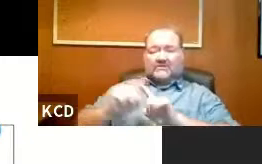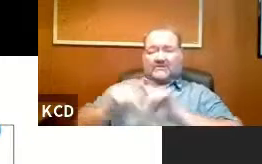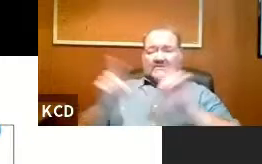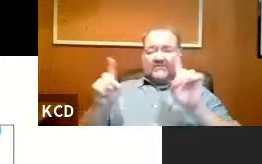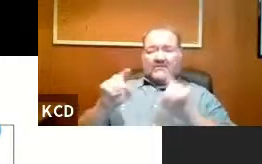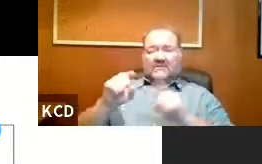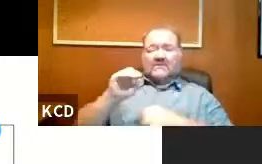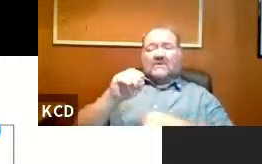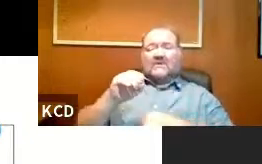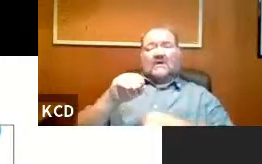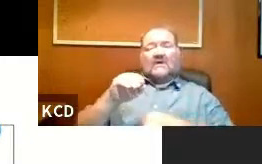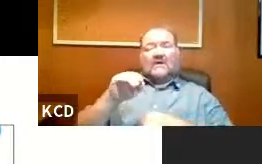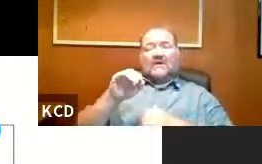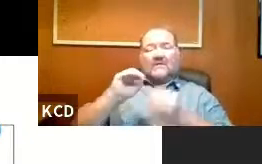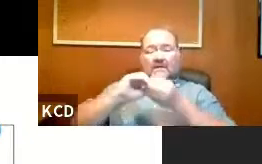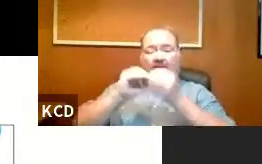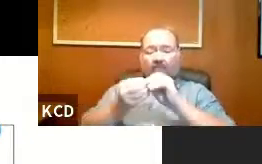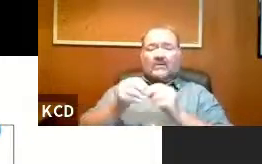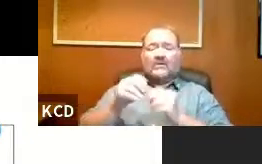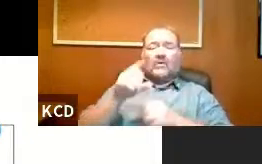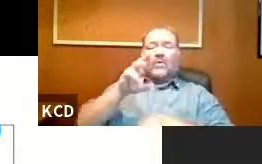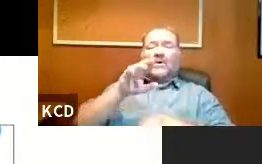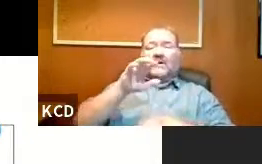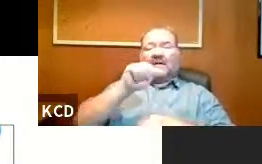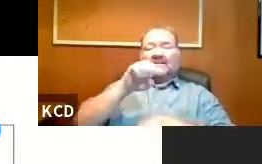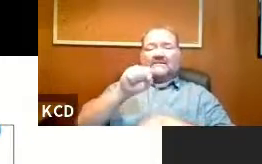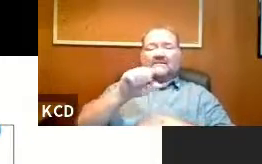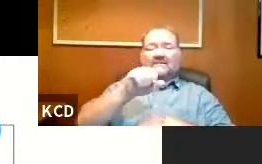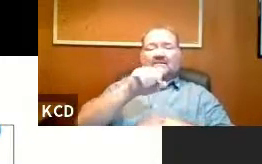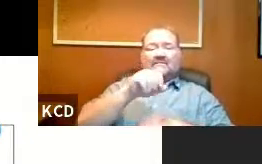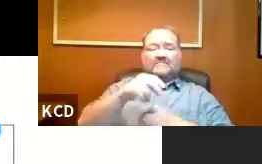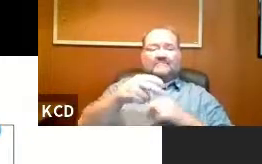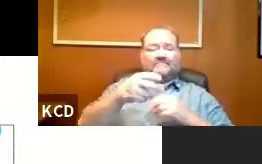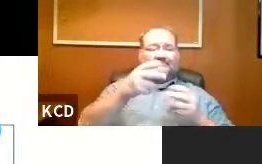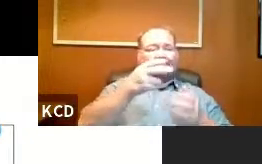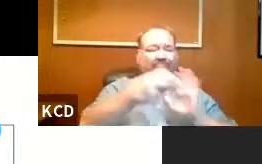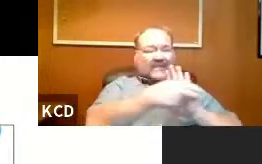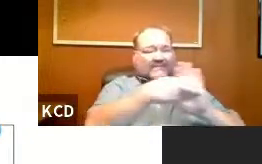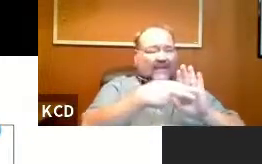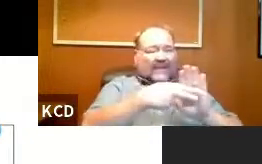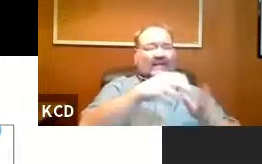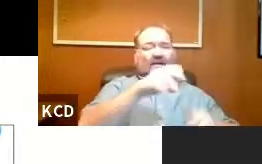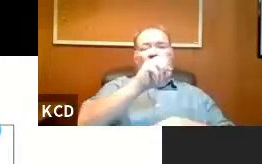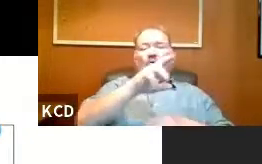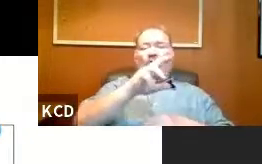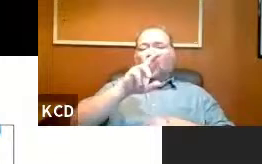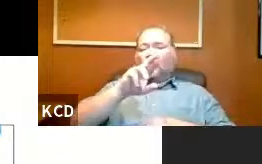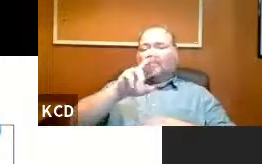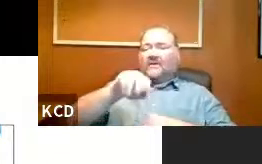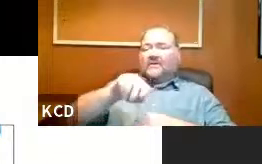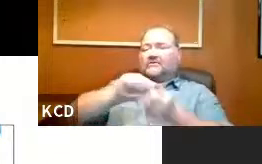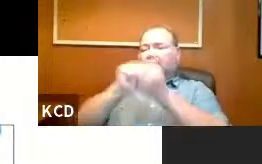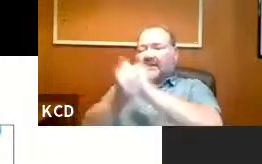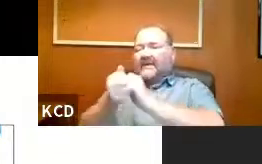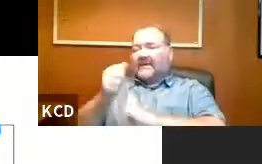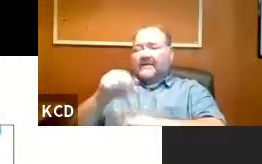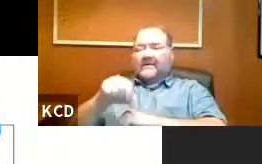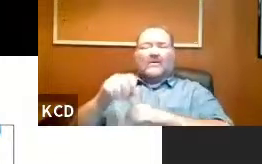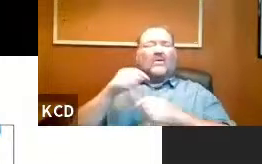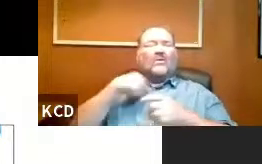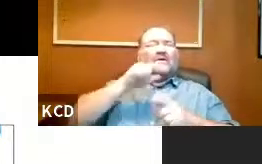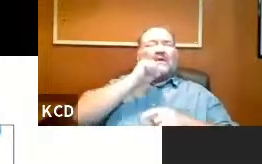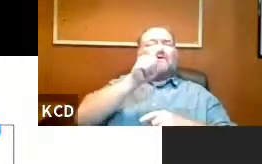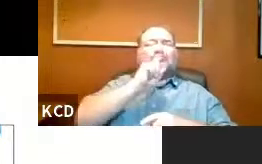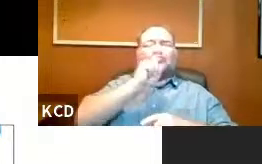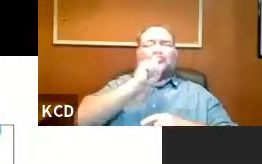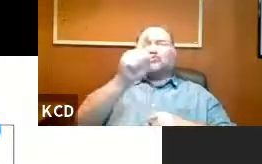amount of discrepancy as those cases are assigned or reassigned seems to be more. So we just don't know really what that means